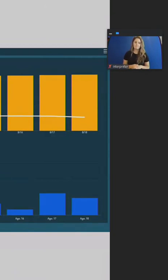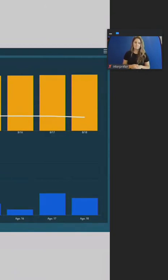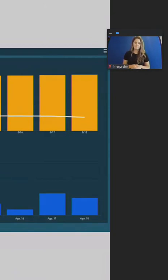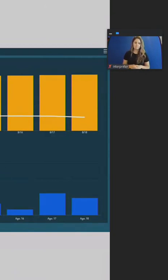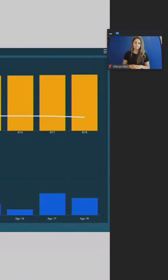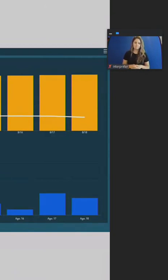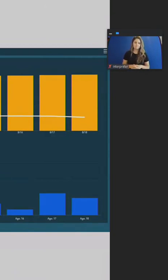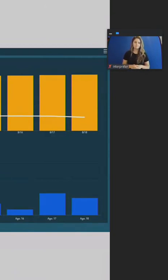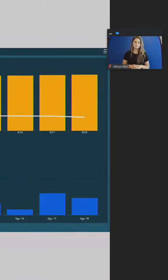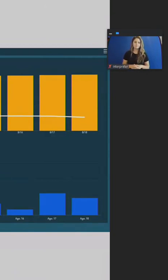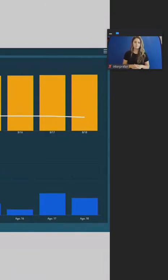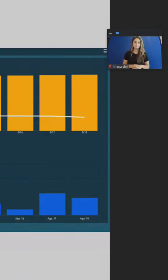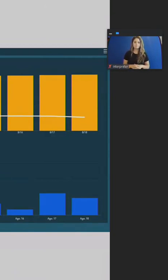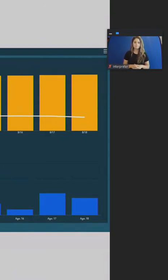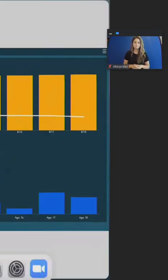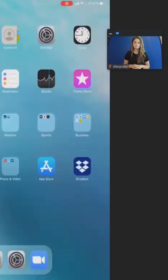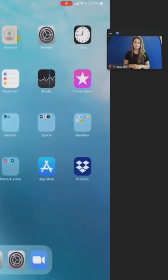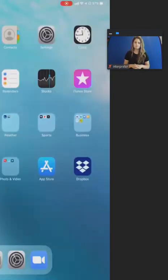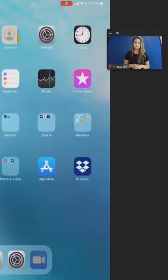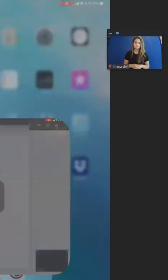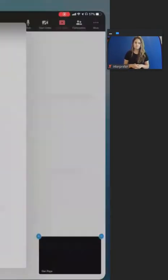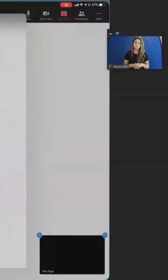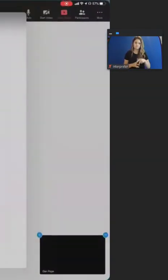end the...